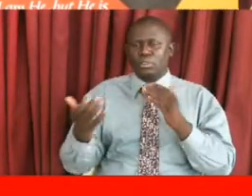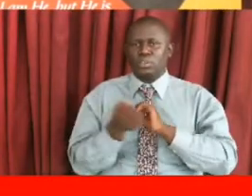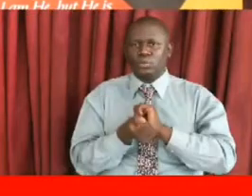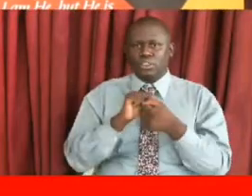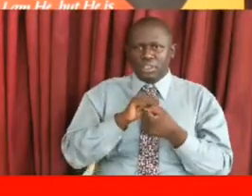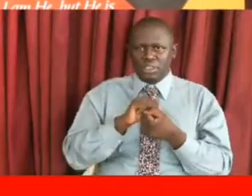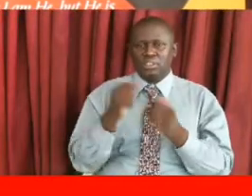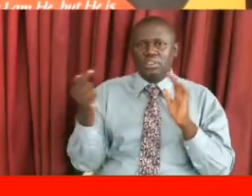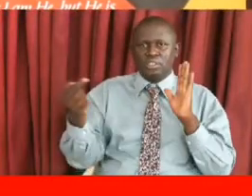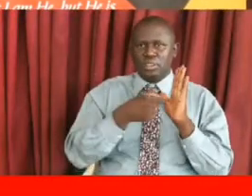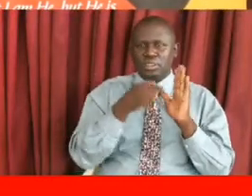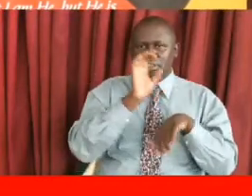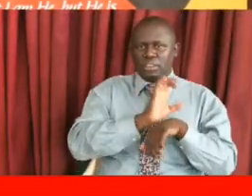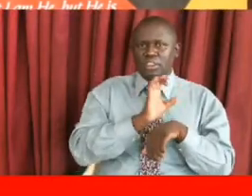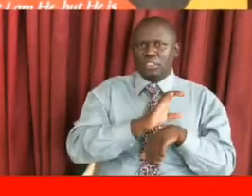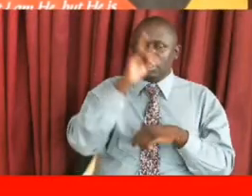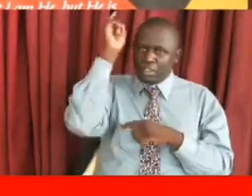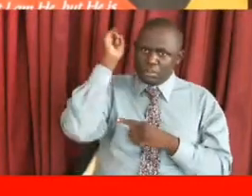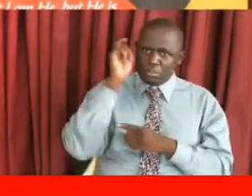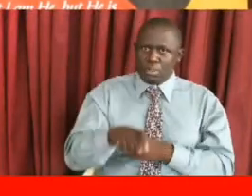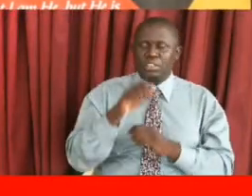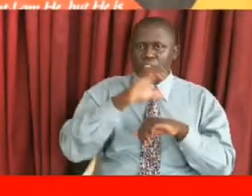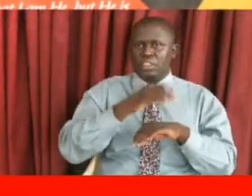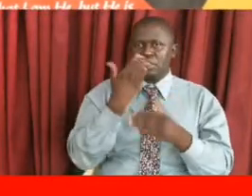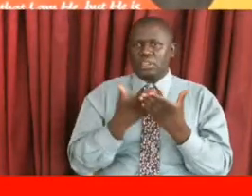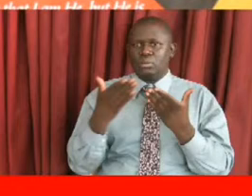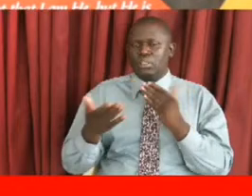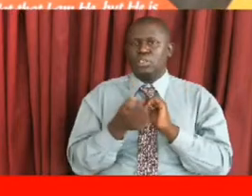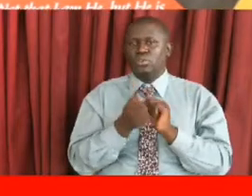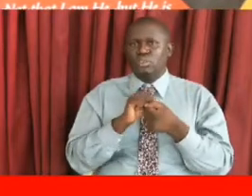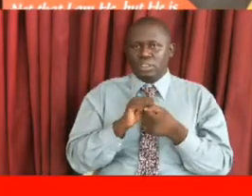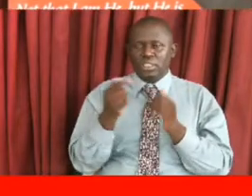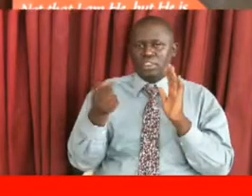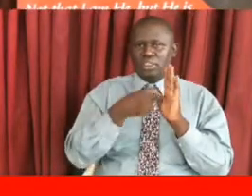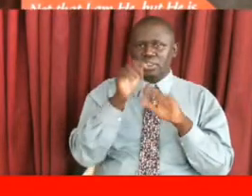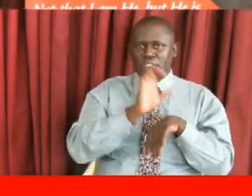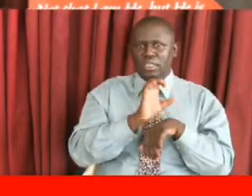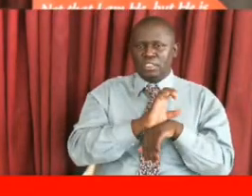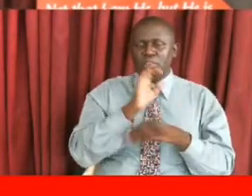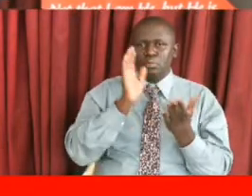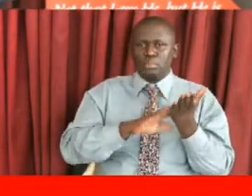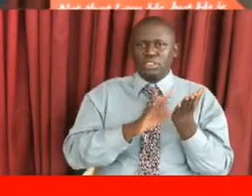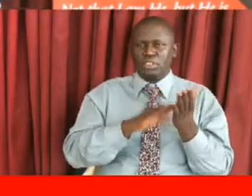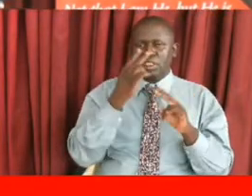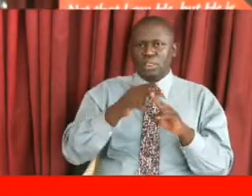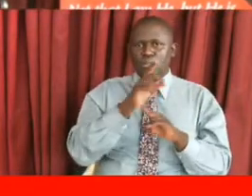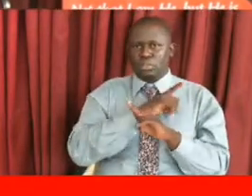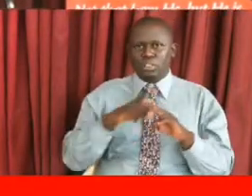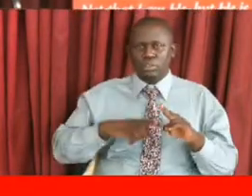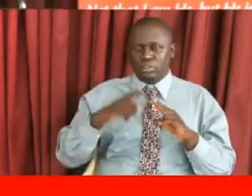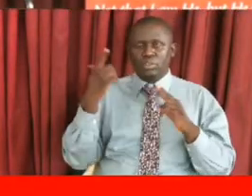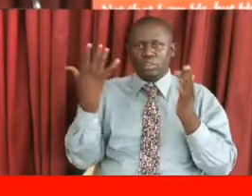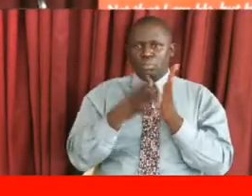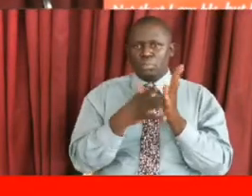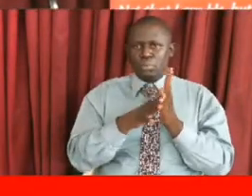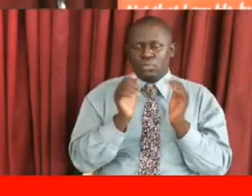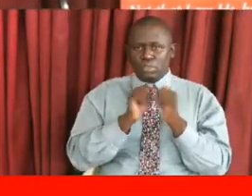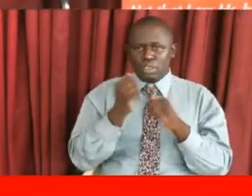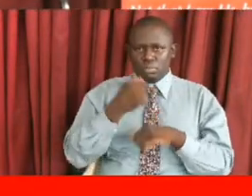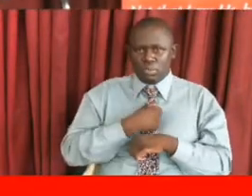church there's got to be something praise the name of the problem with me